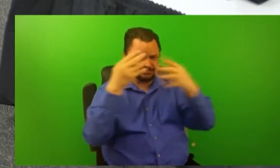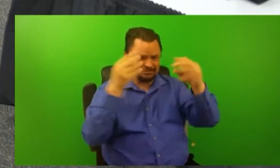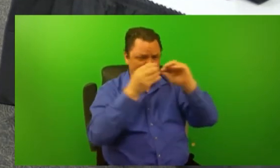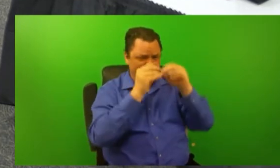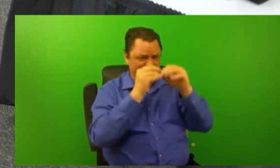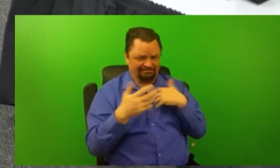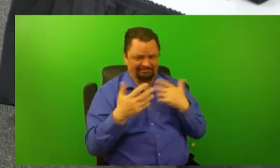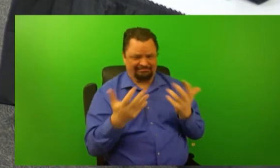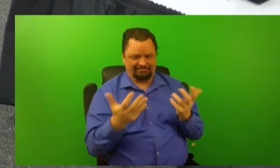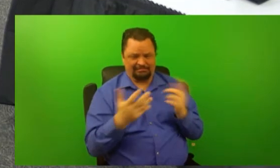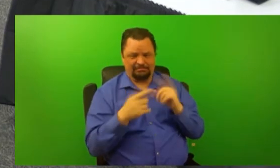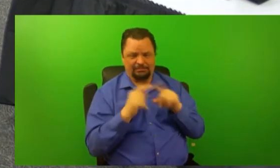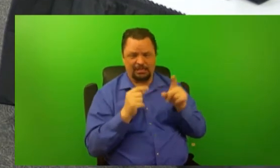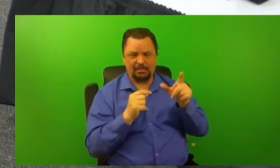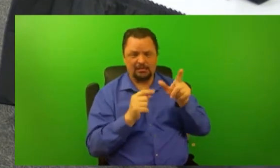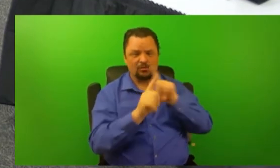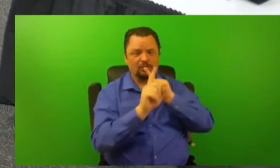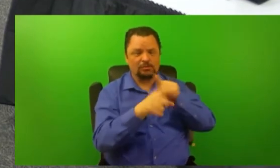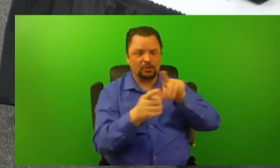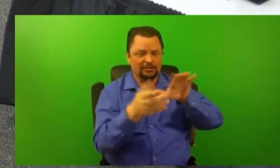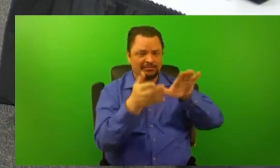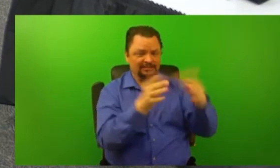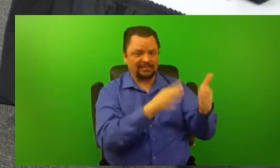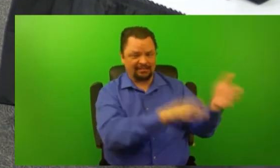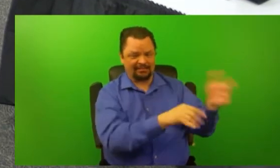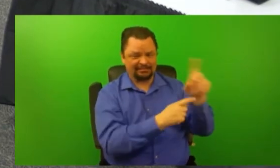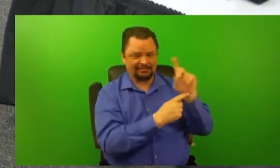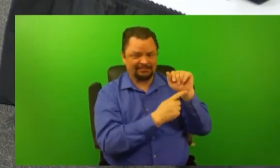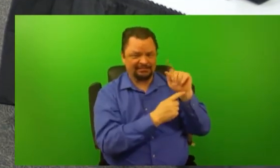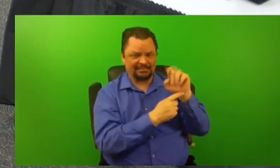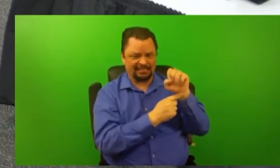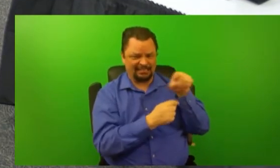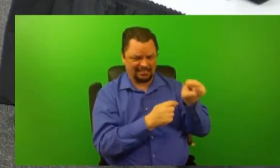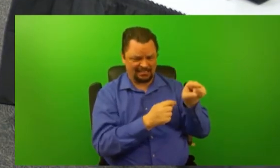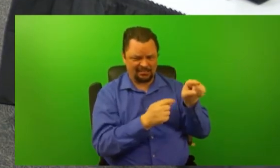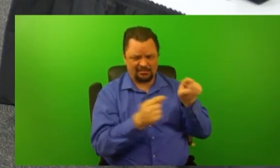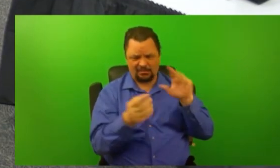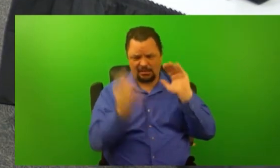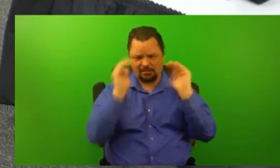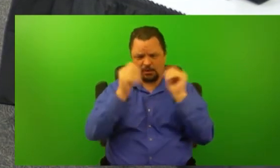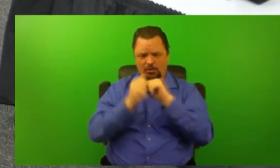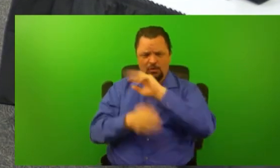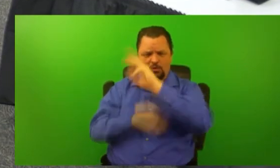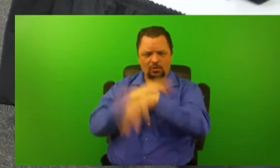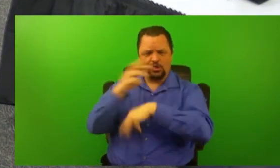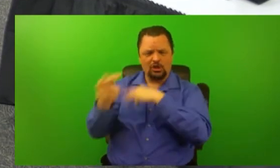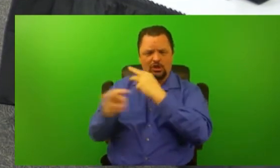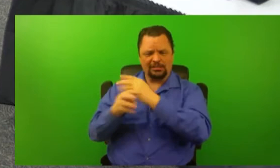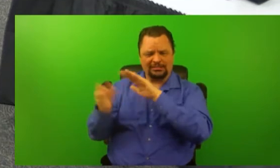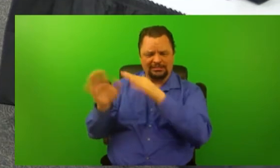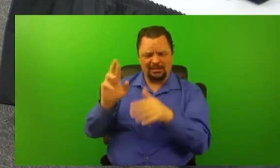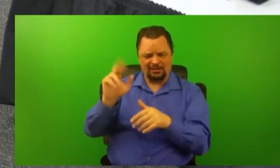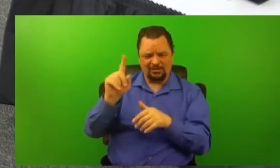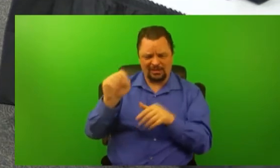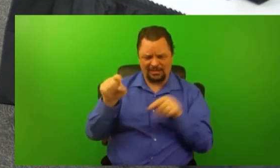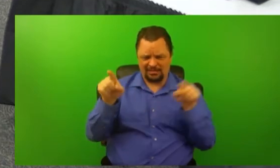to? What's the overall death rate? Is this what percentage? That helps me